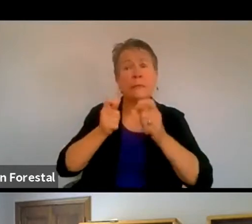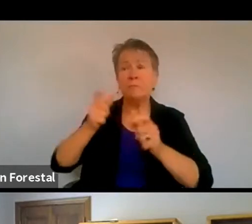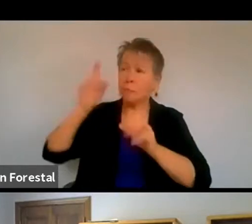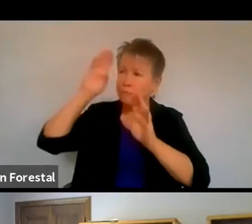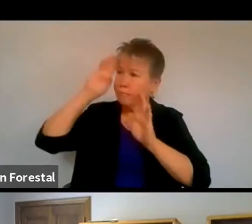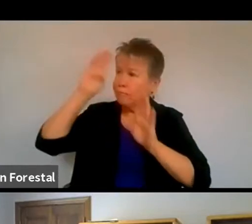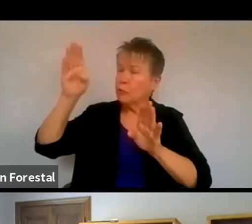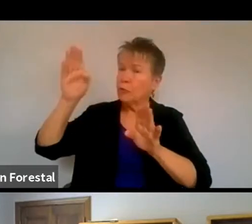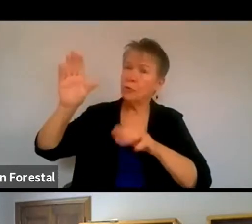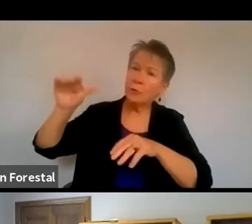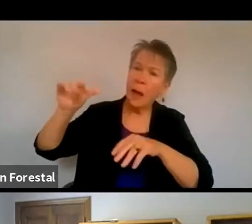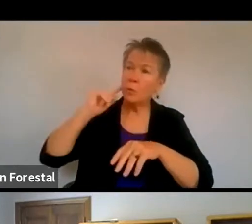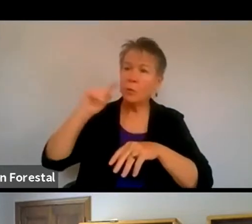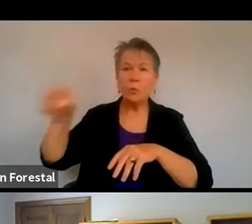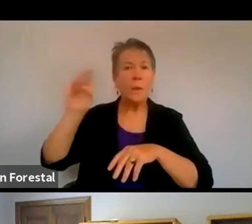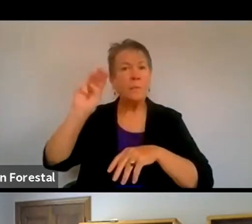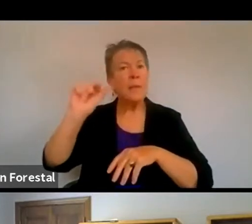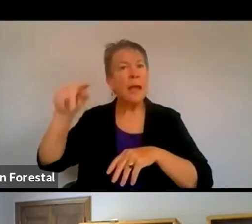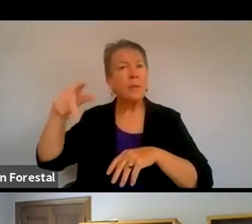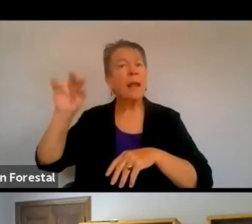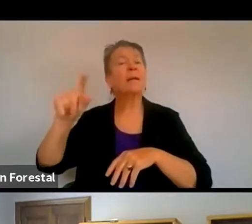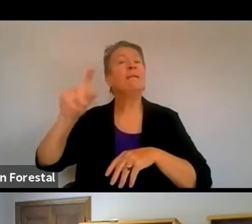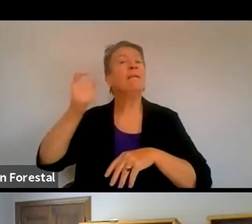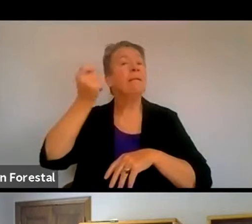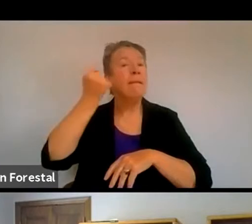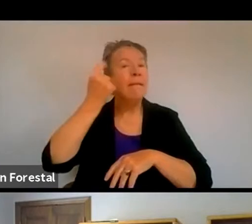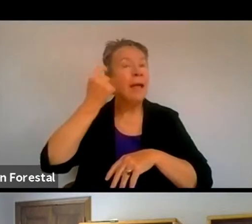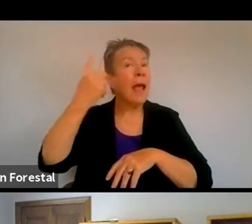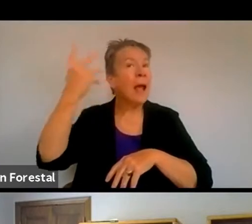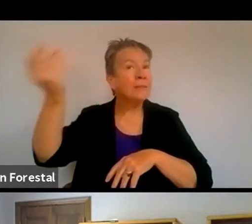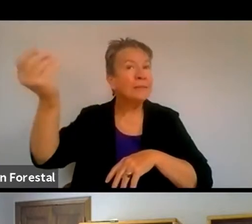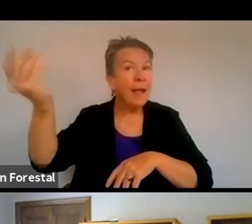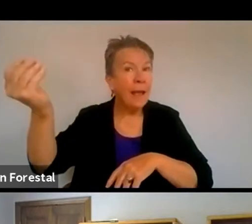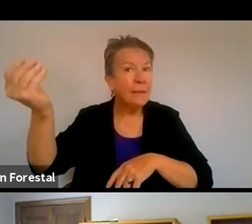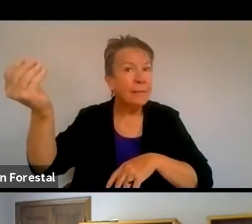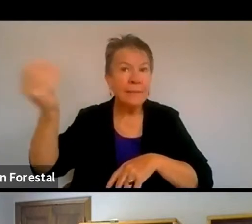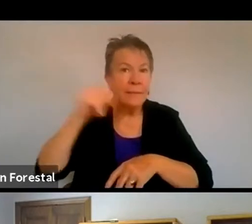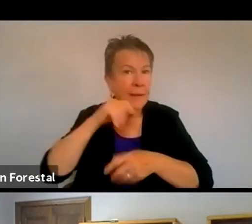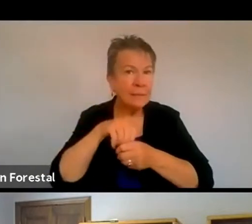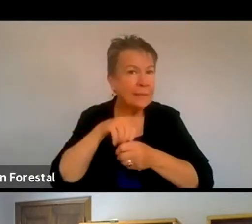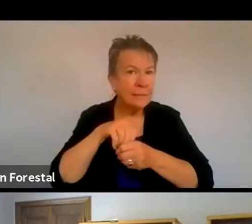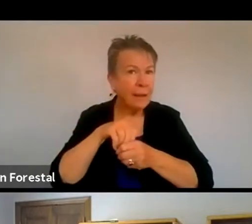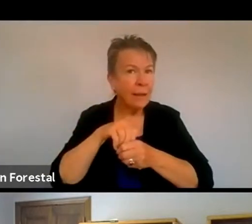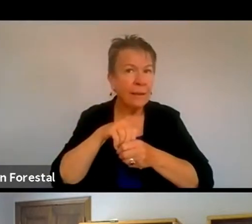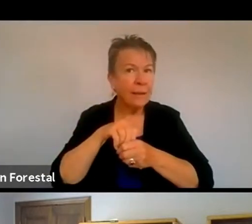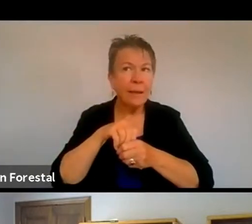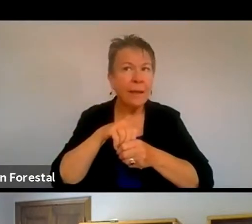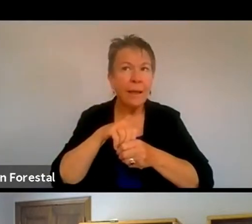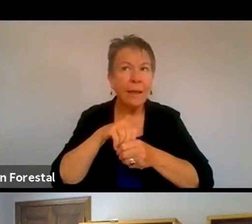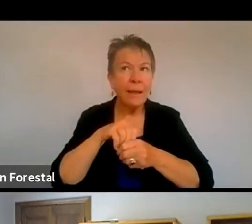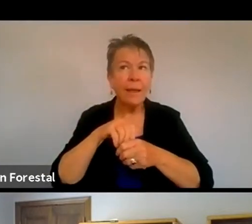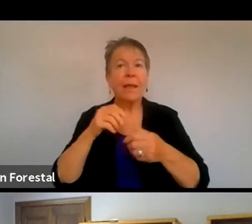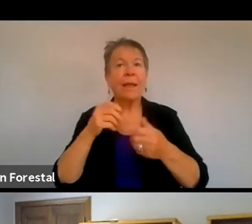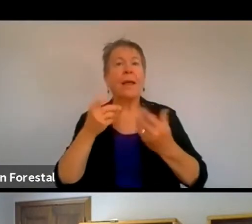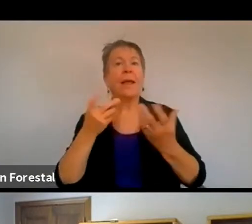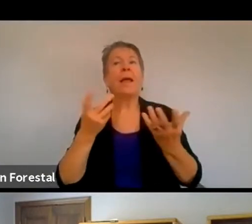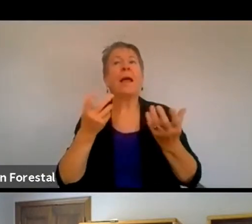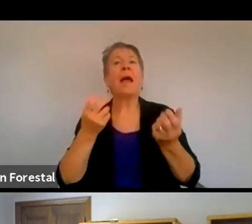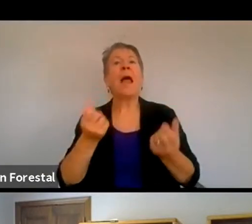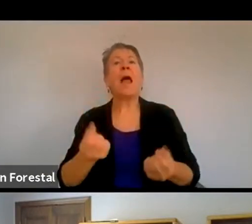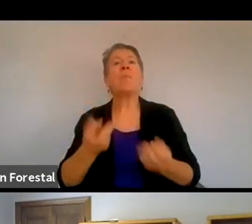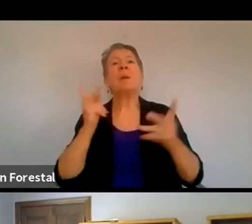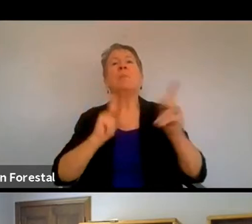recall. And I can't give you an exact number, but it was, particularly given it was outside, it